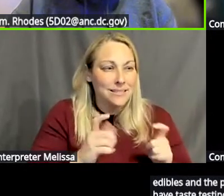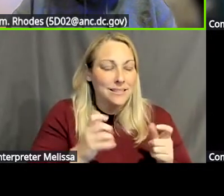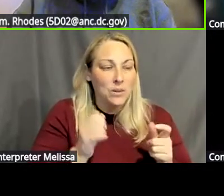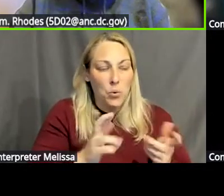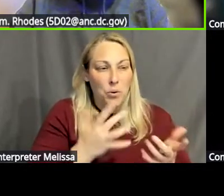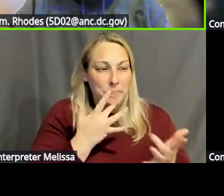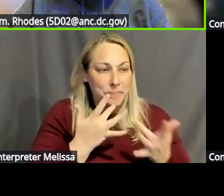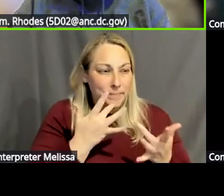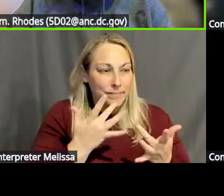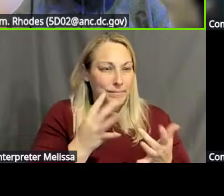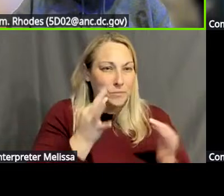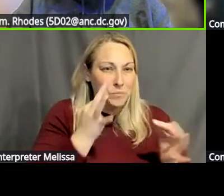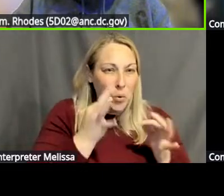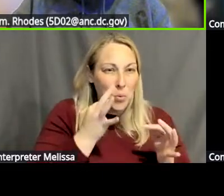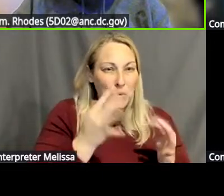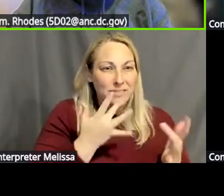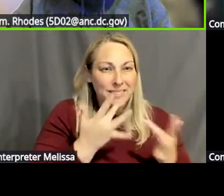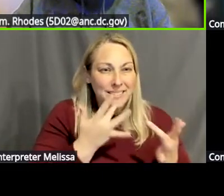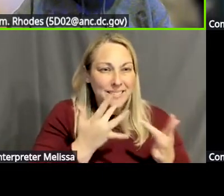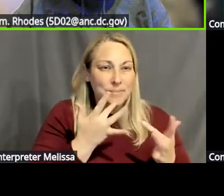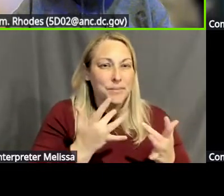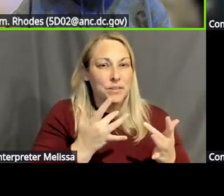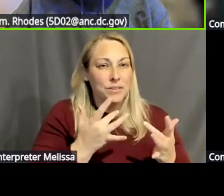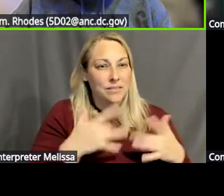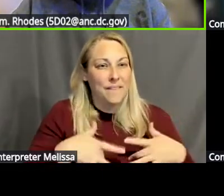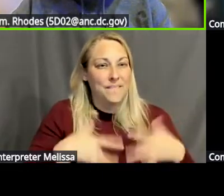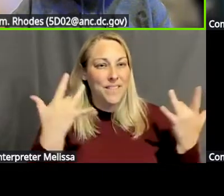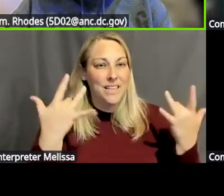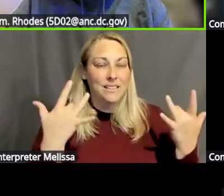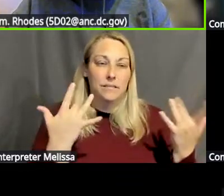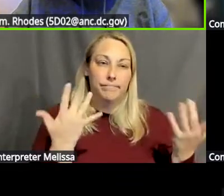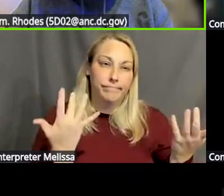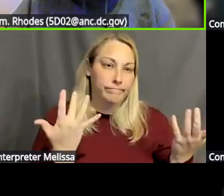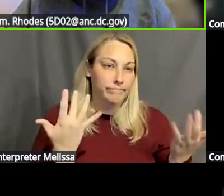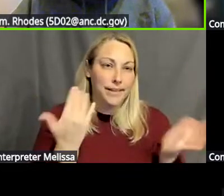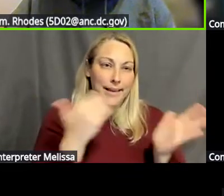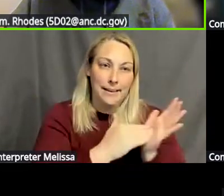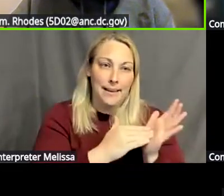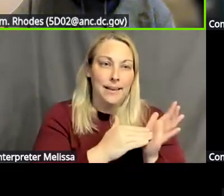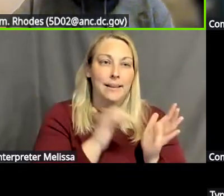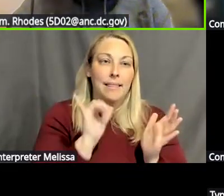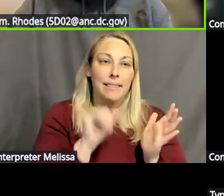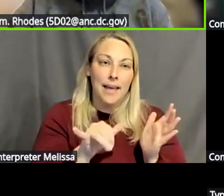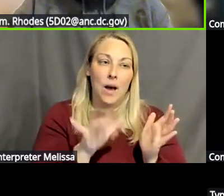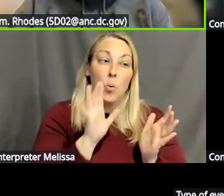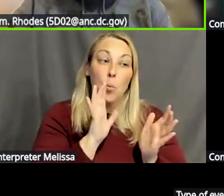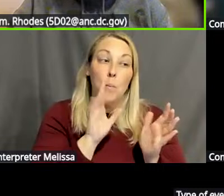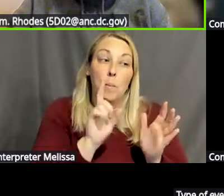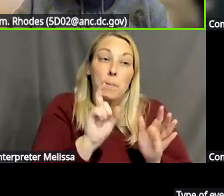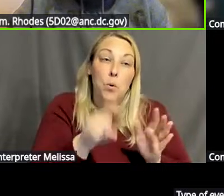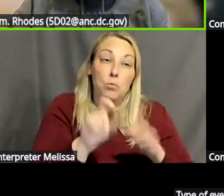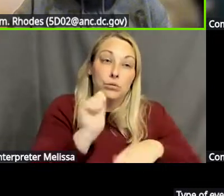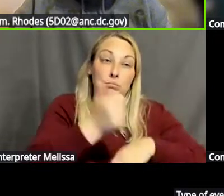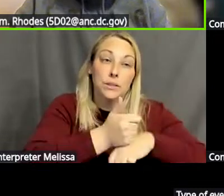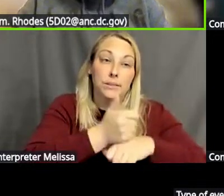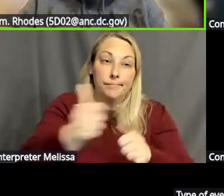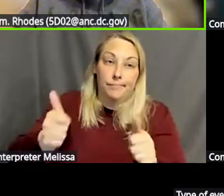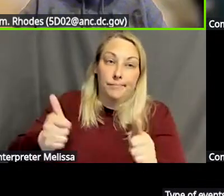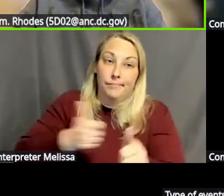events. And again, that will be behind the new men's